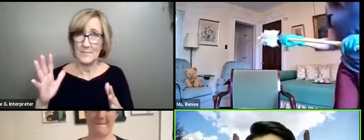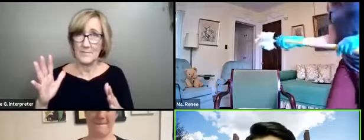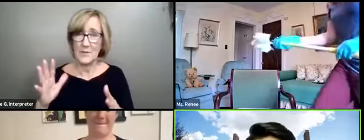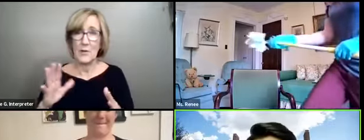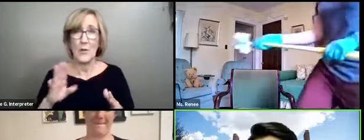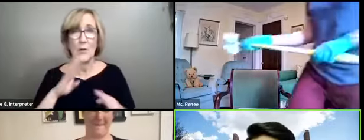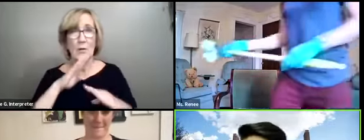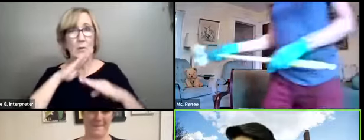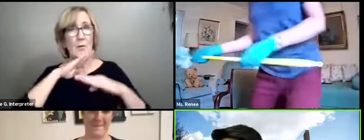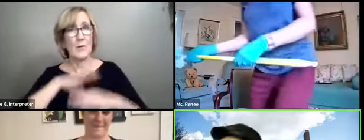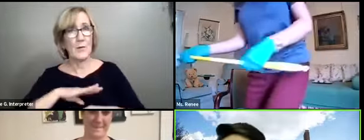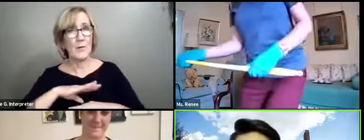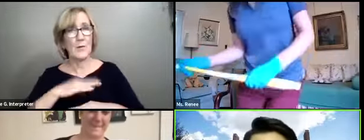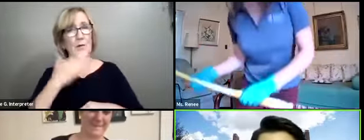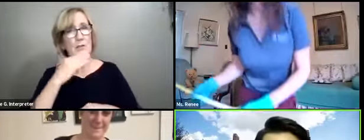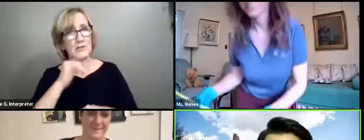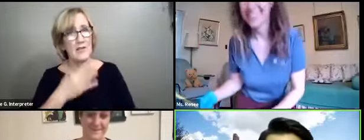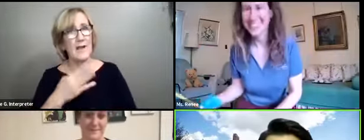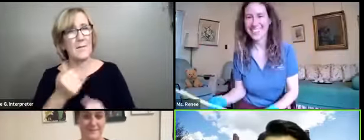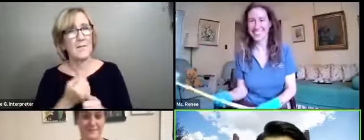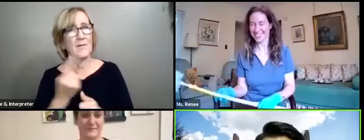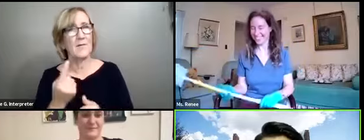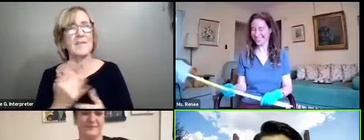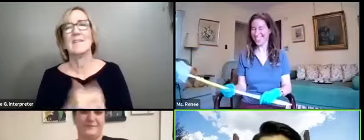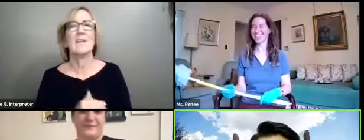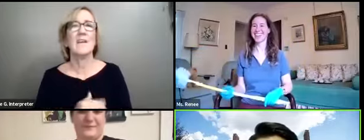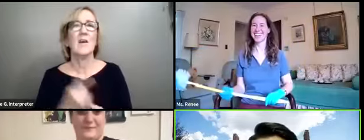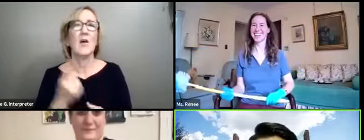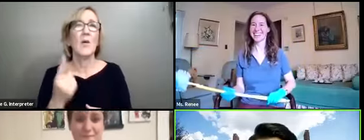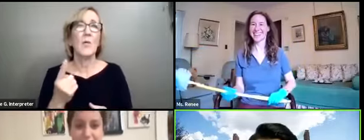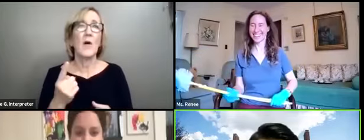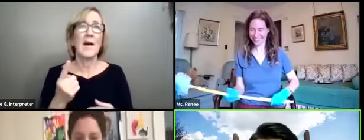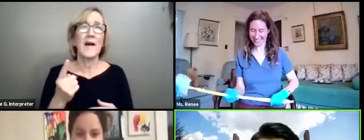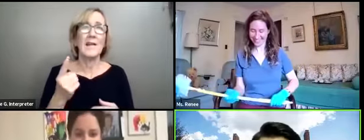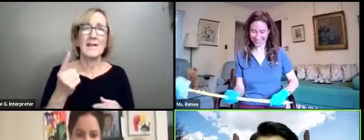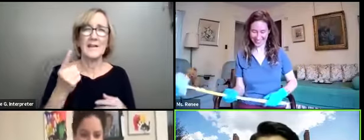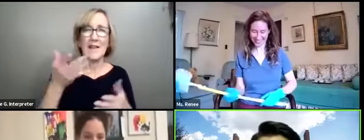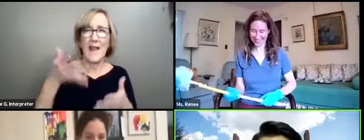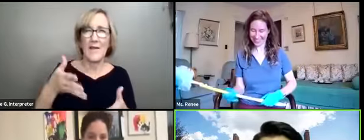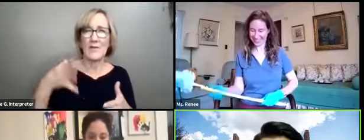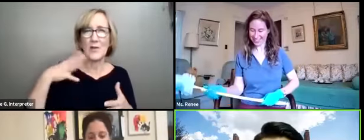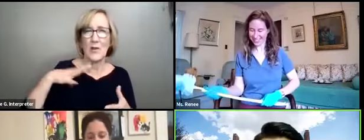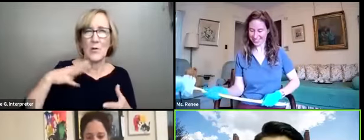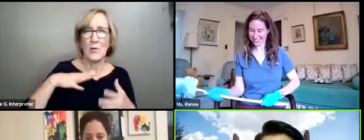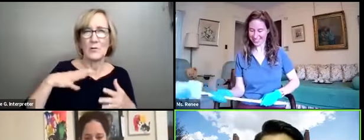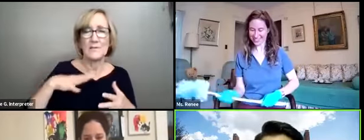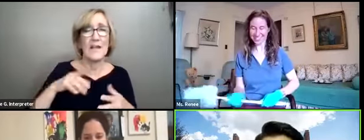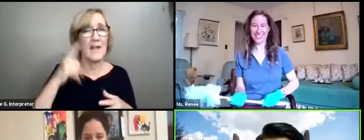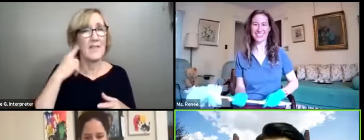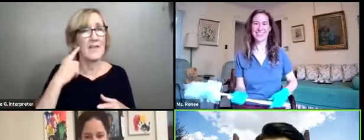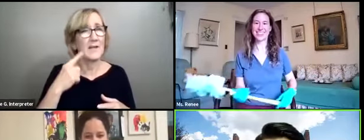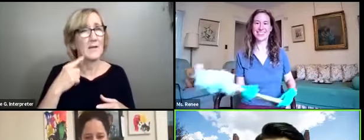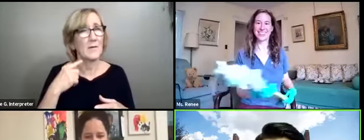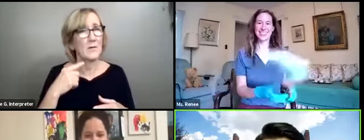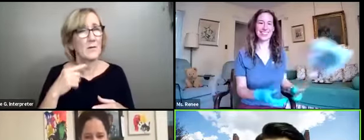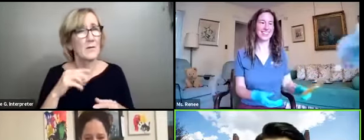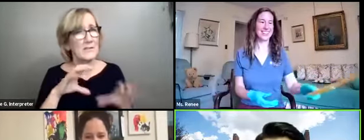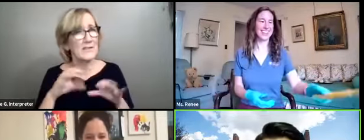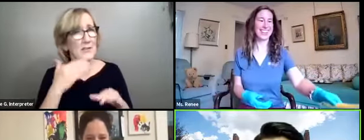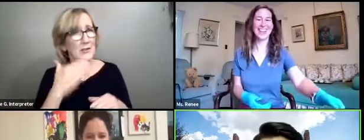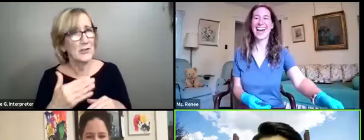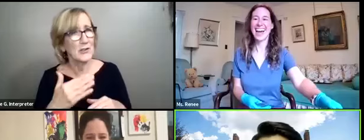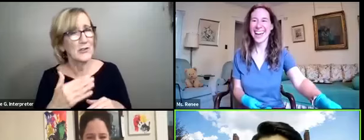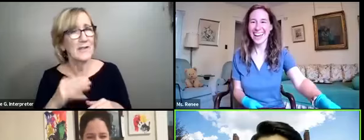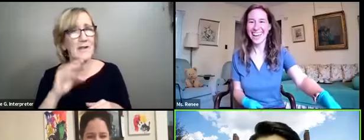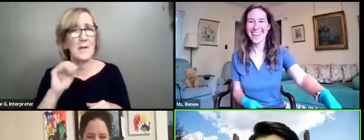Nice job, everybody. I had one piece of clothing left. So I think we did pretty good. Megan absolutely crushed